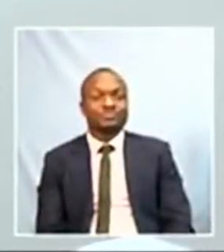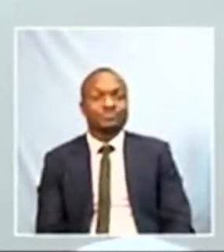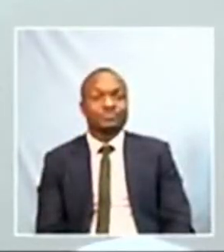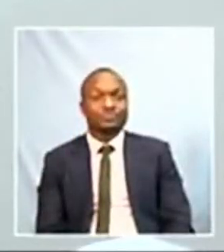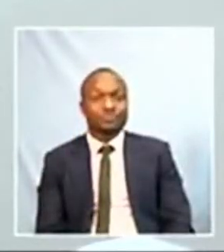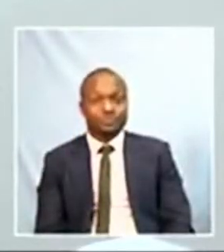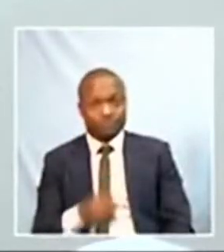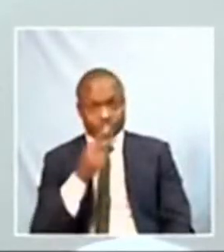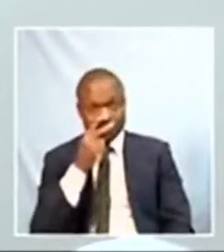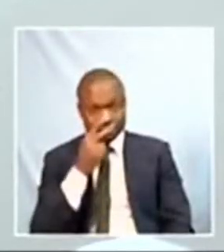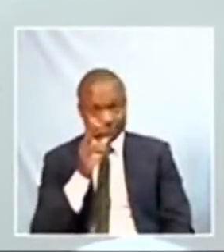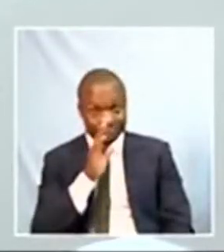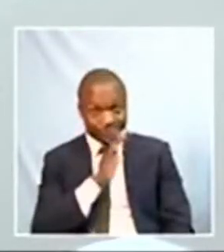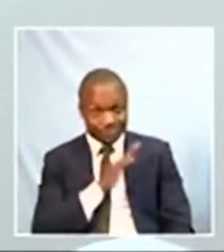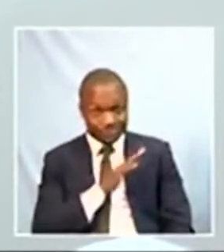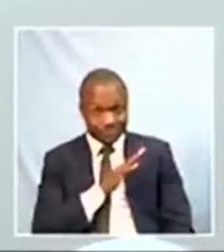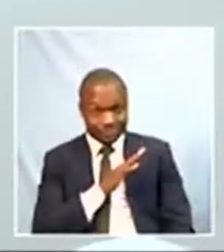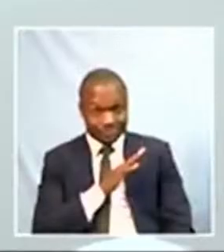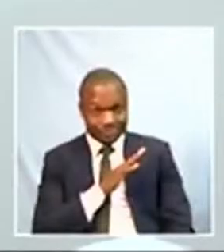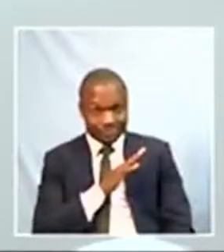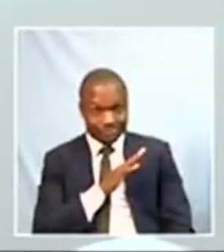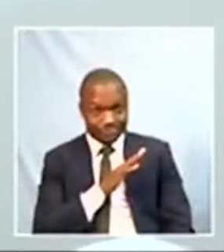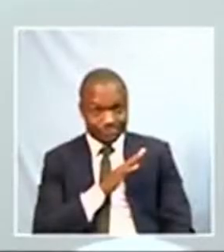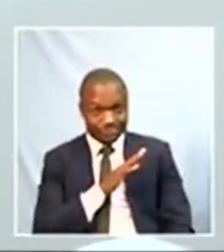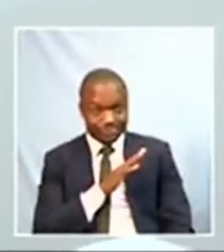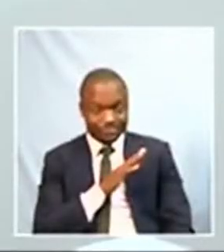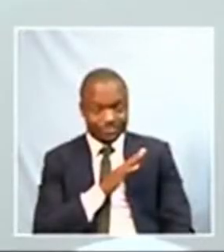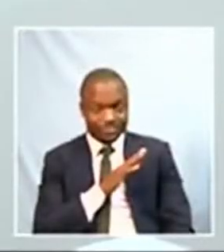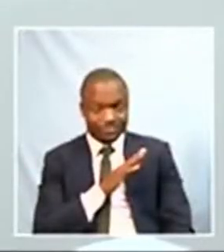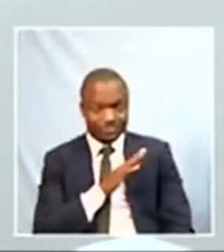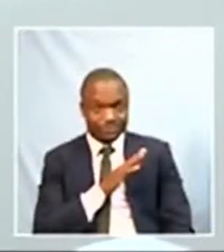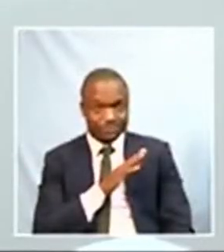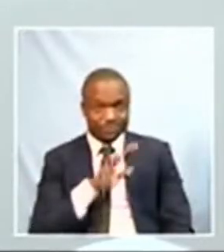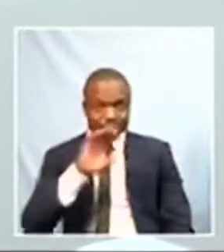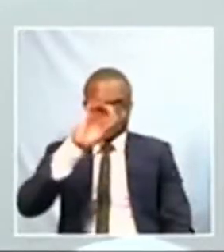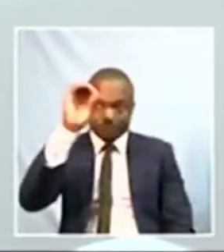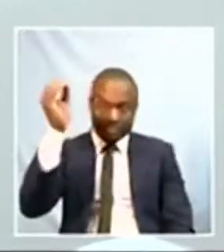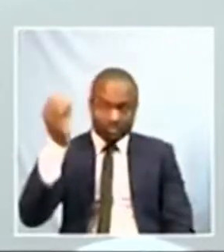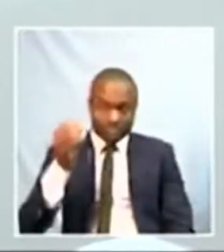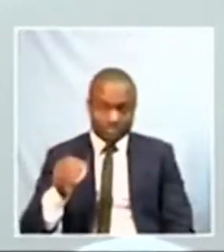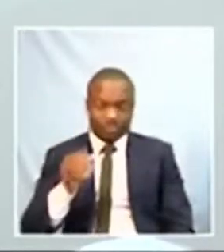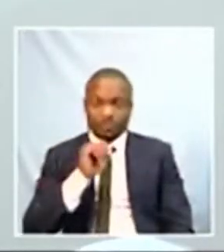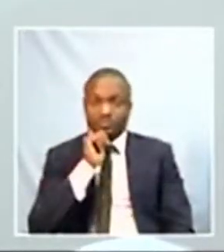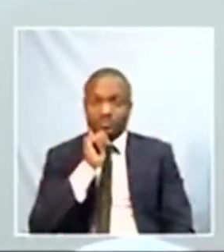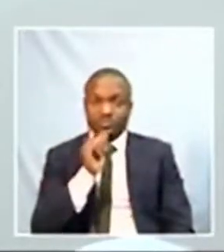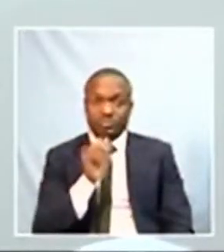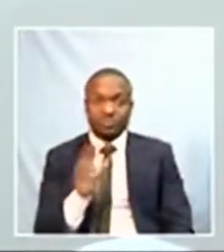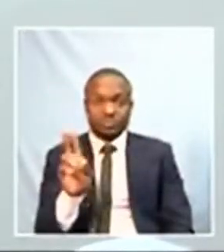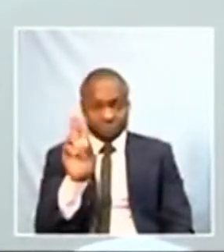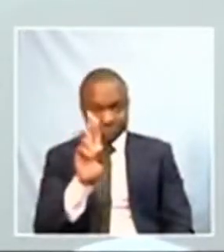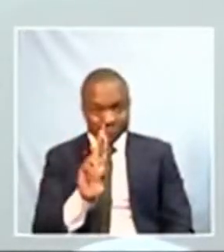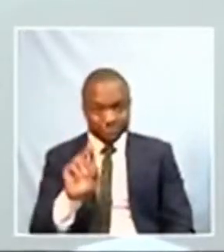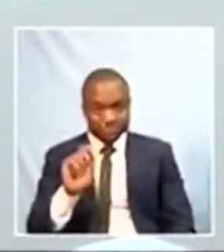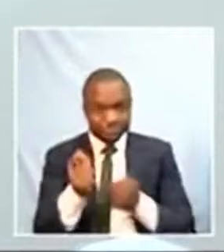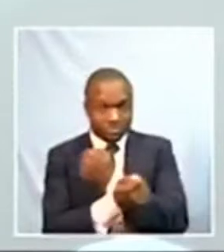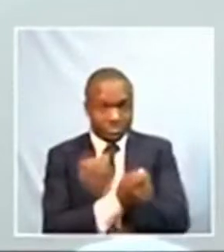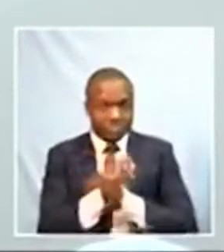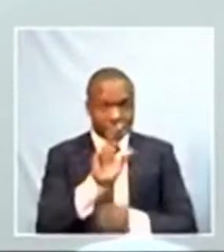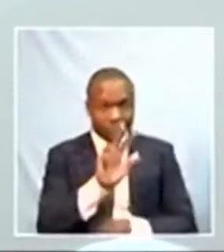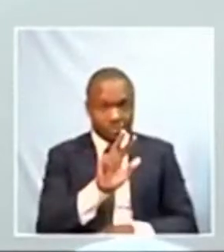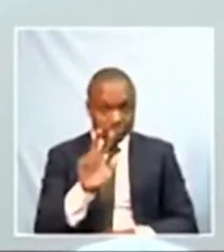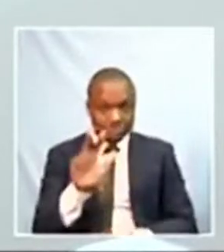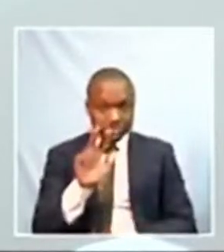You have noted? Yes, so also the percentage unspent changes now from